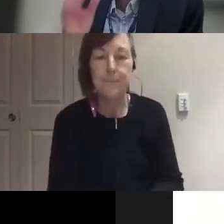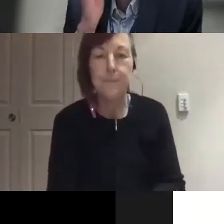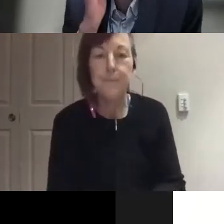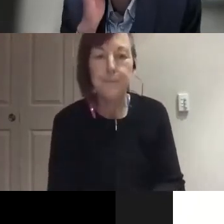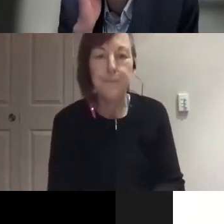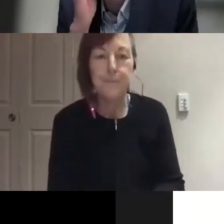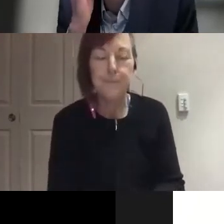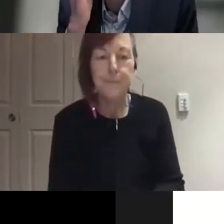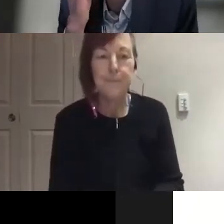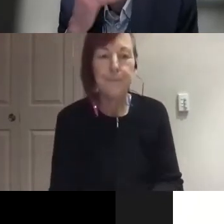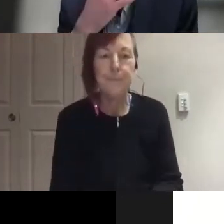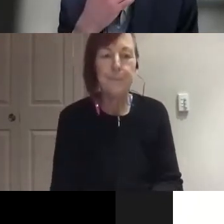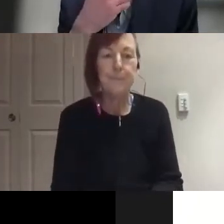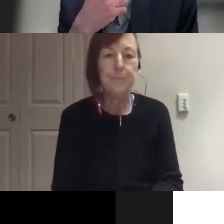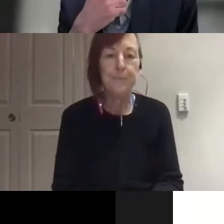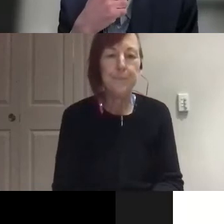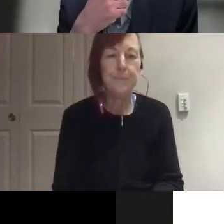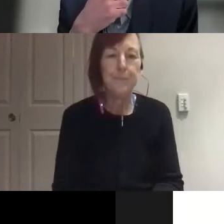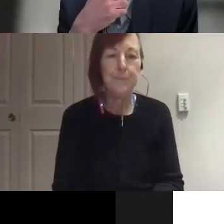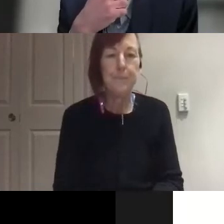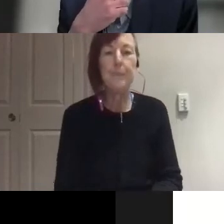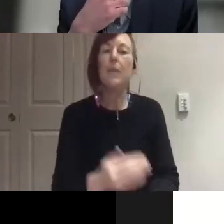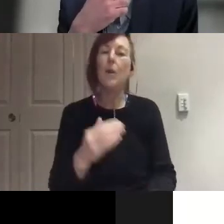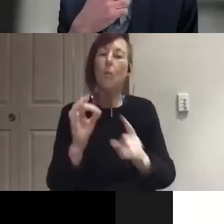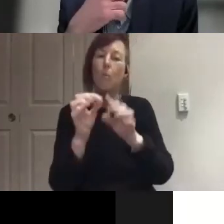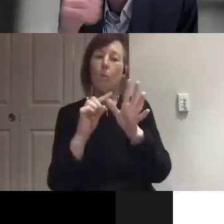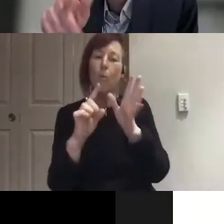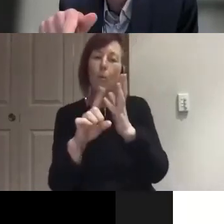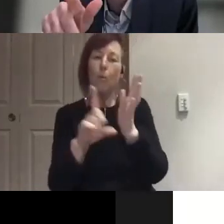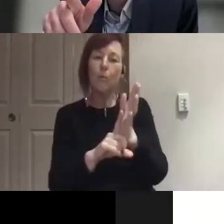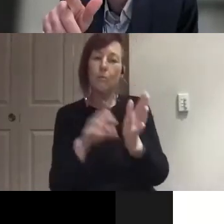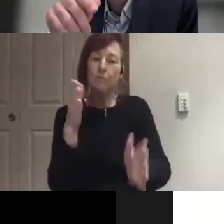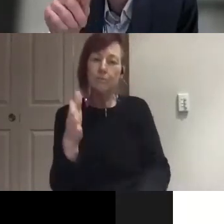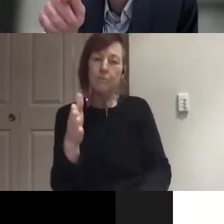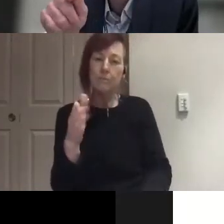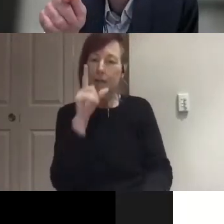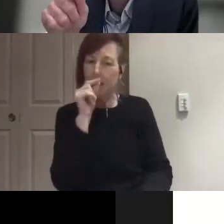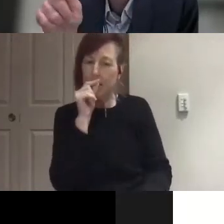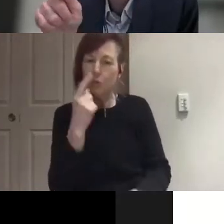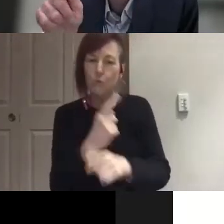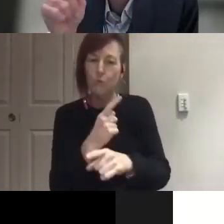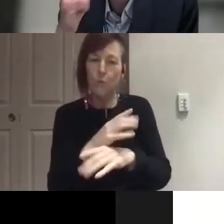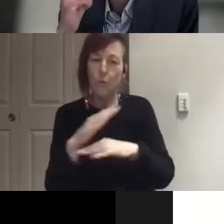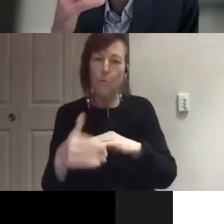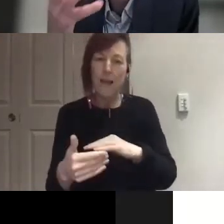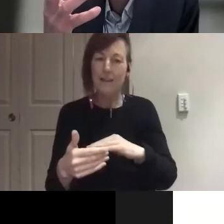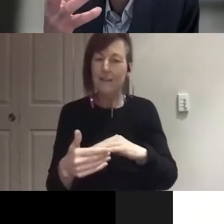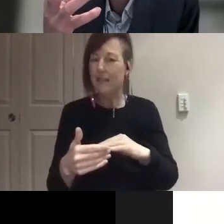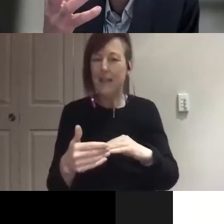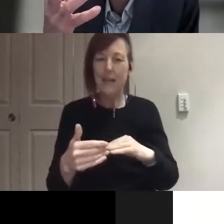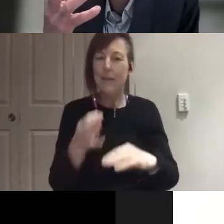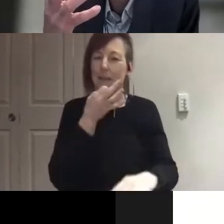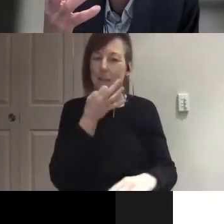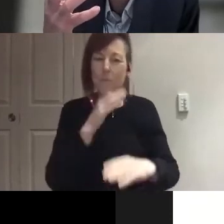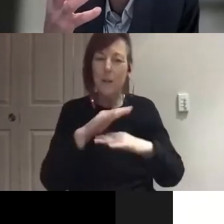Paul, would you like to just make a comment about, I think, the issue of bus routes? And so the